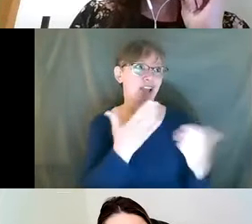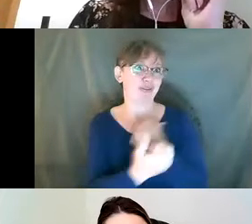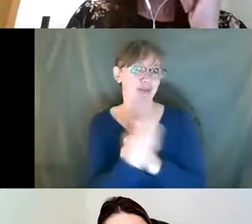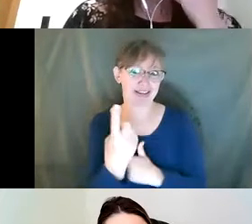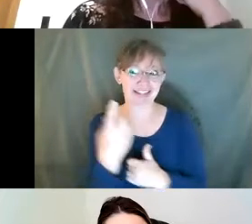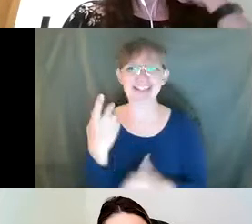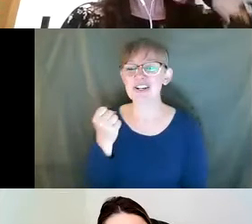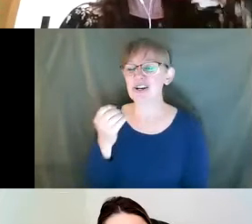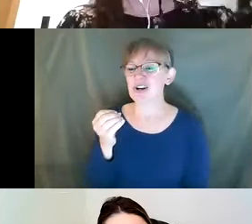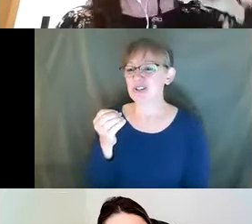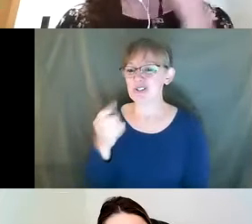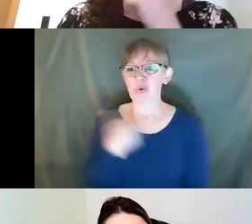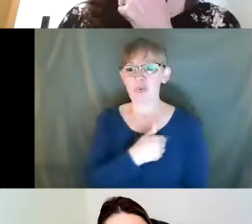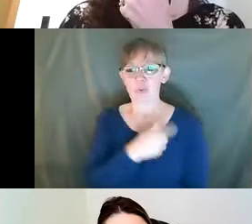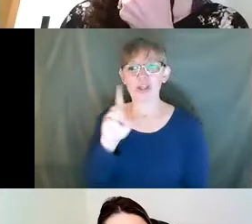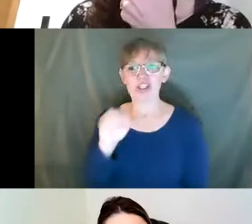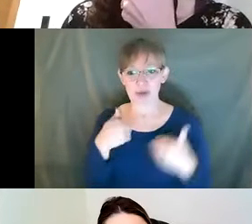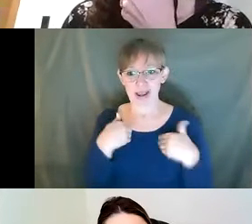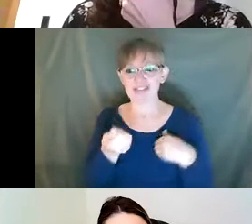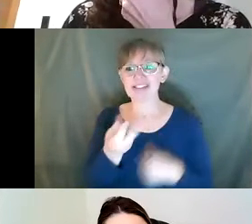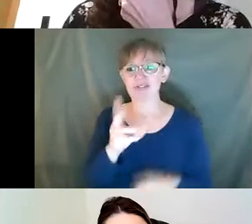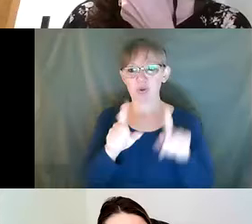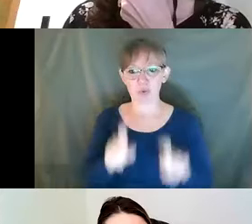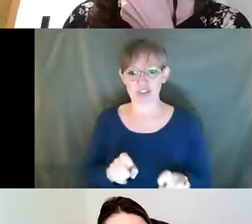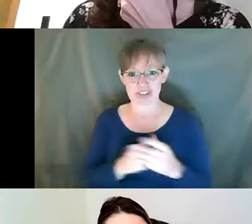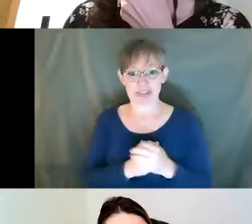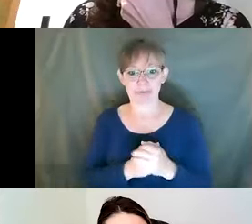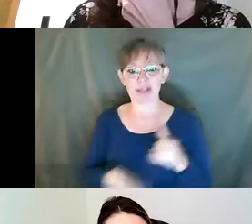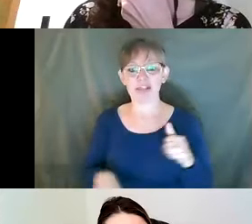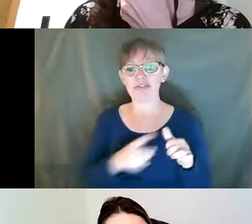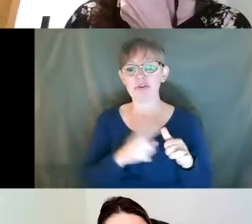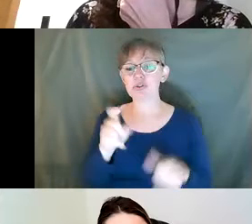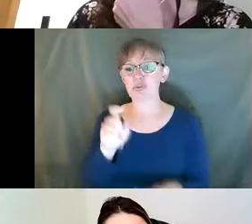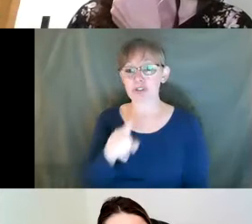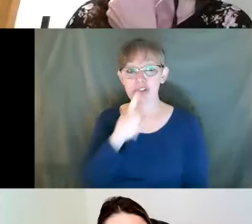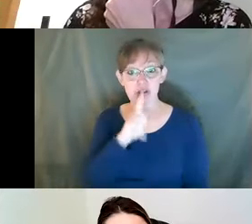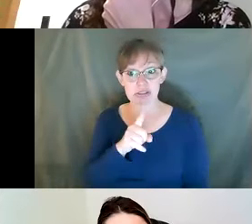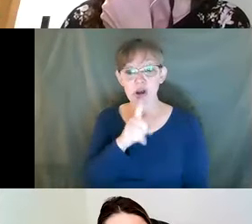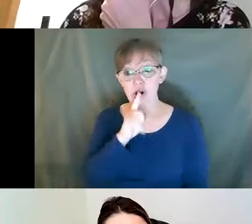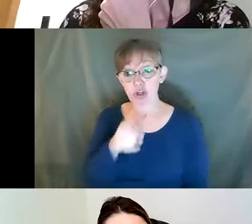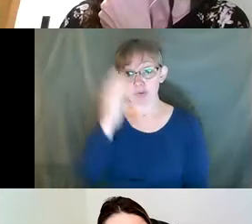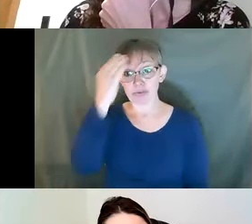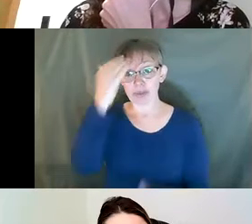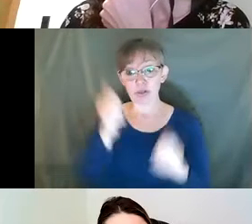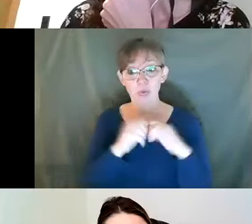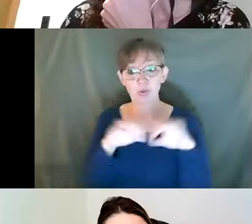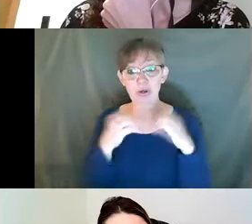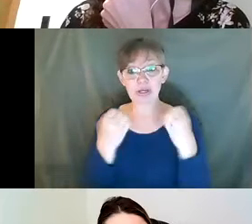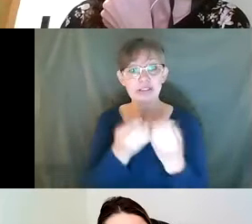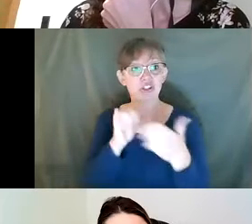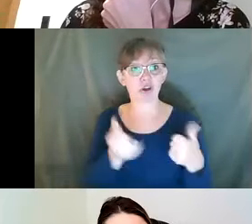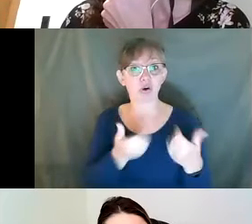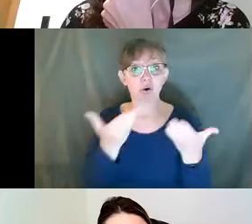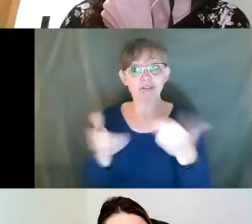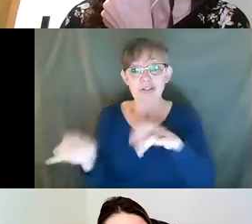but we do Yeah. have quite a few questions here. Okay. Our first question is, are you familiar with organizations who offer similar help